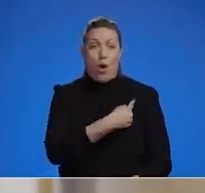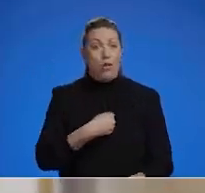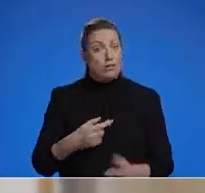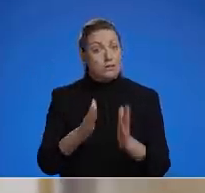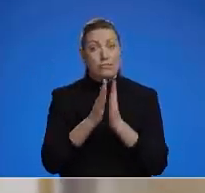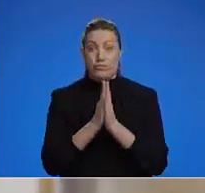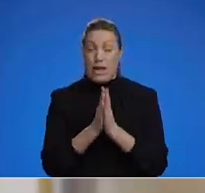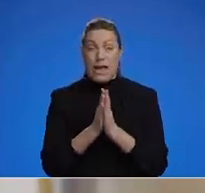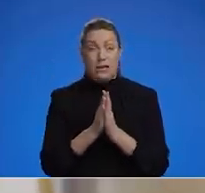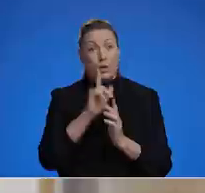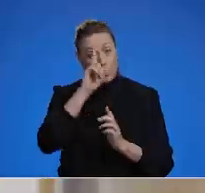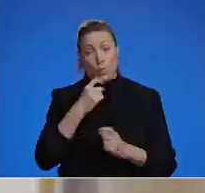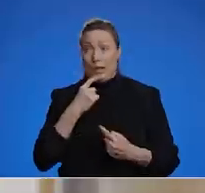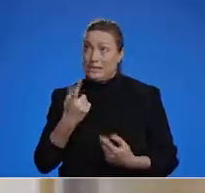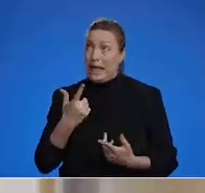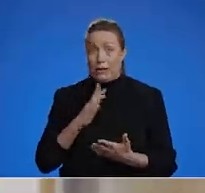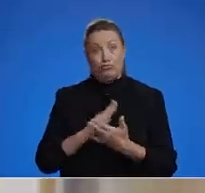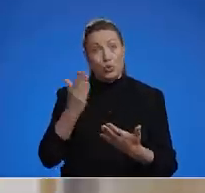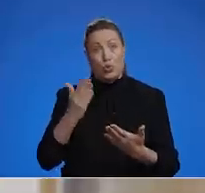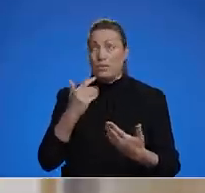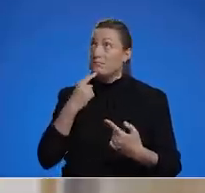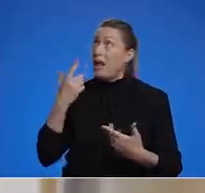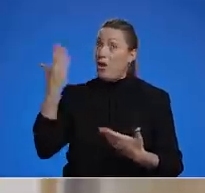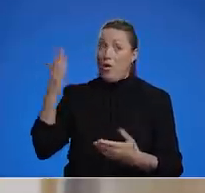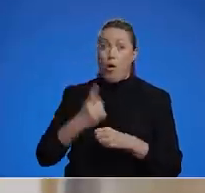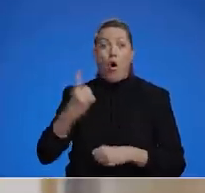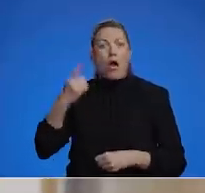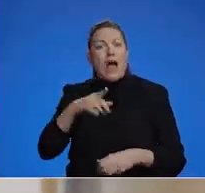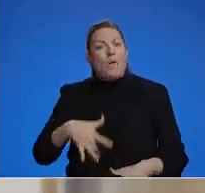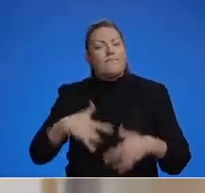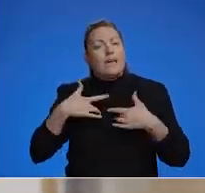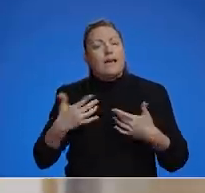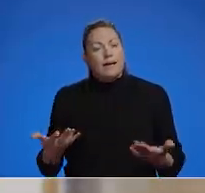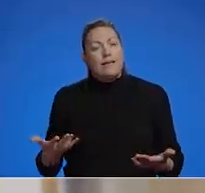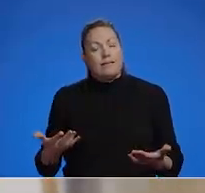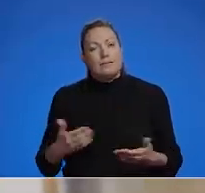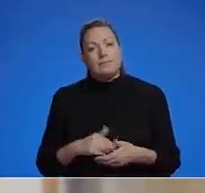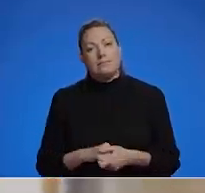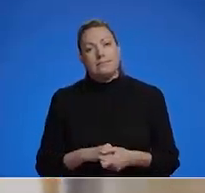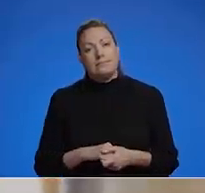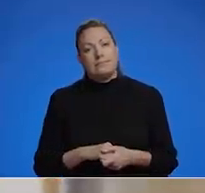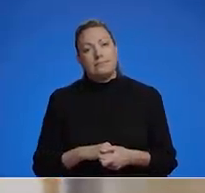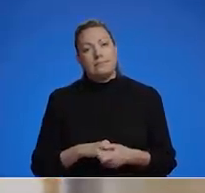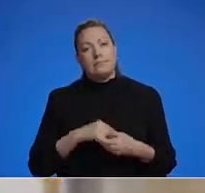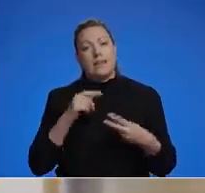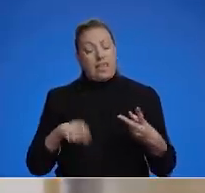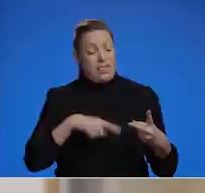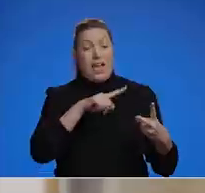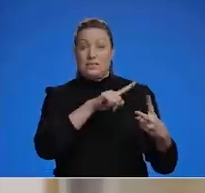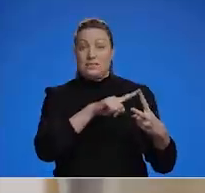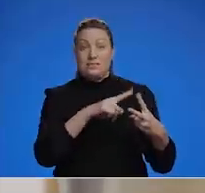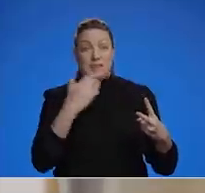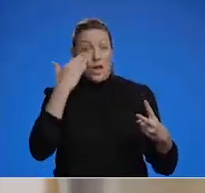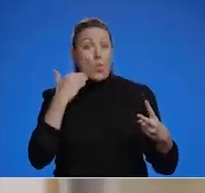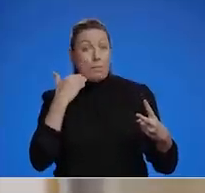An honest prayer like that would be a good start. After all, the widow from Sidon had